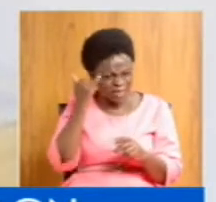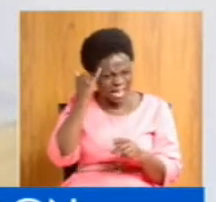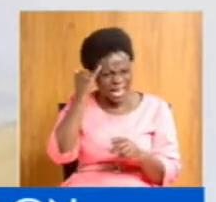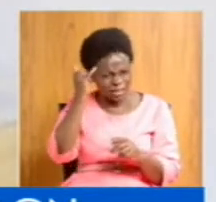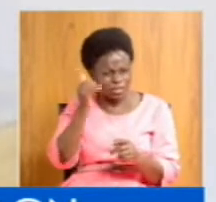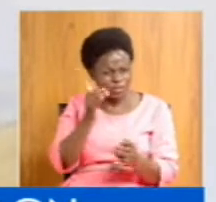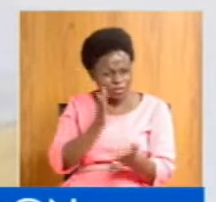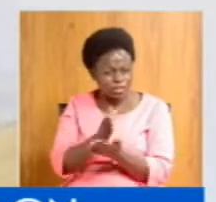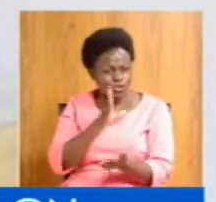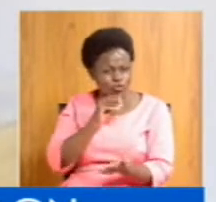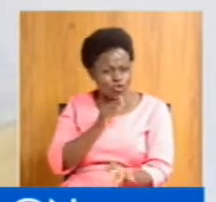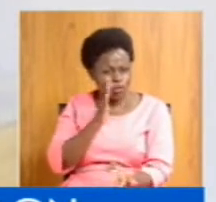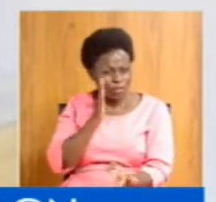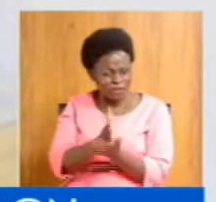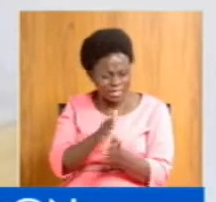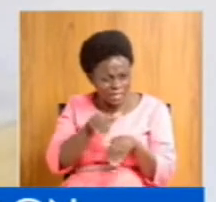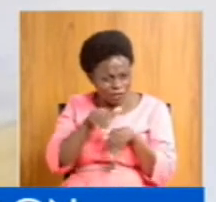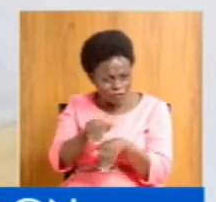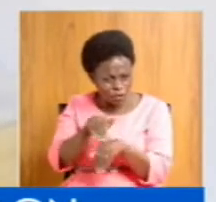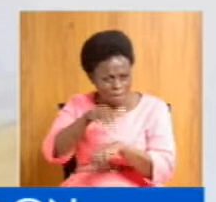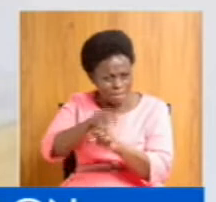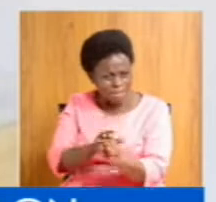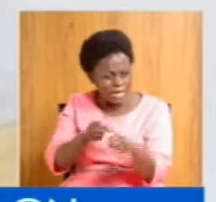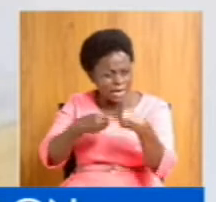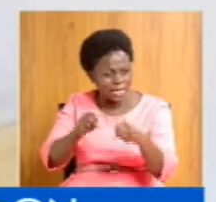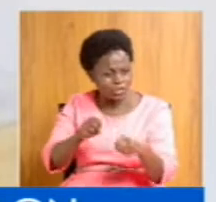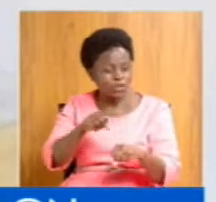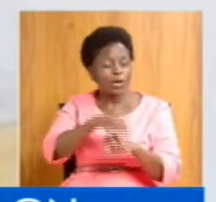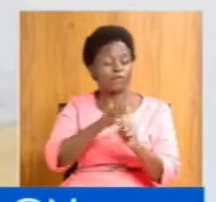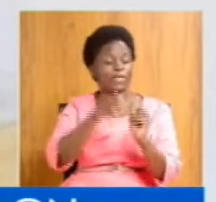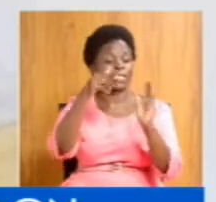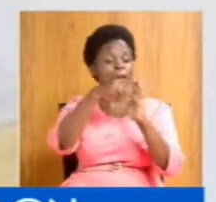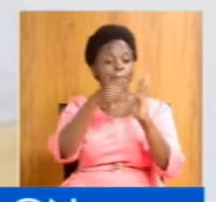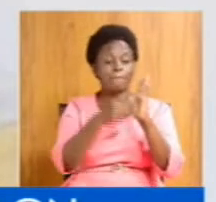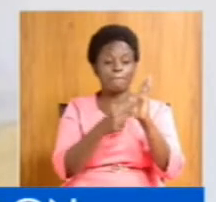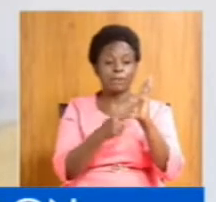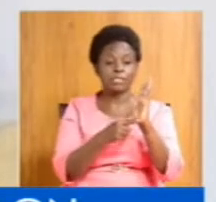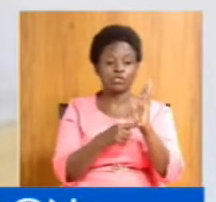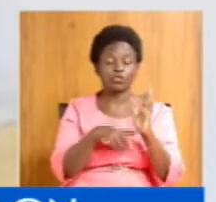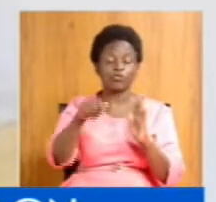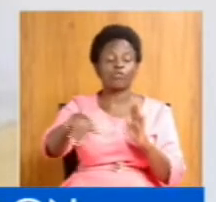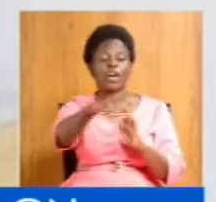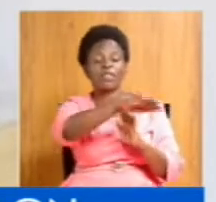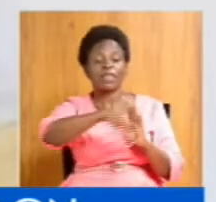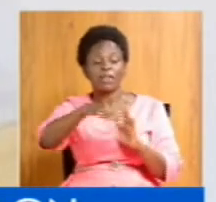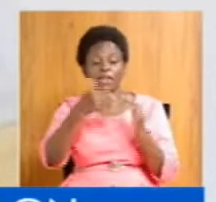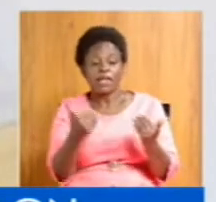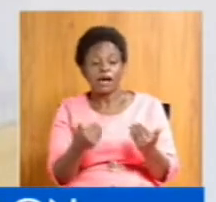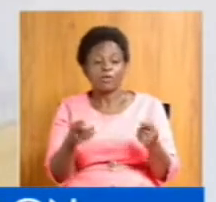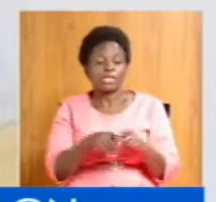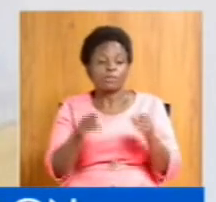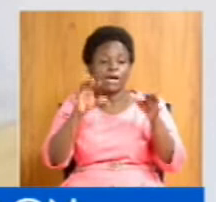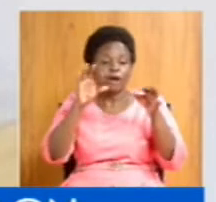legalists. Talk of the fact. Stick to it. Make action. We have made a lot of petitions to even go to other areas. Now we